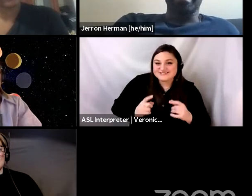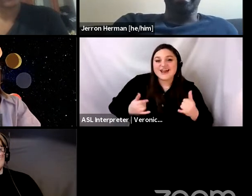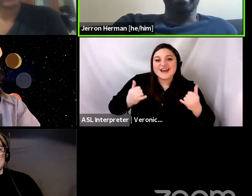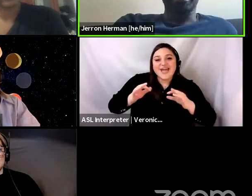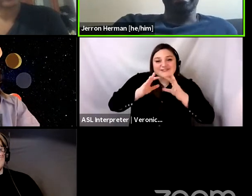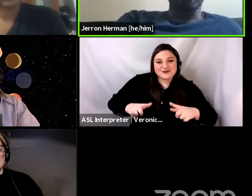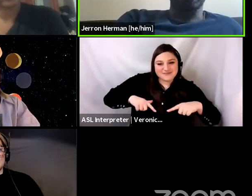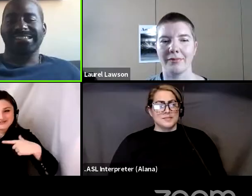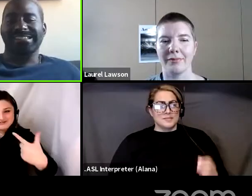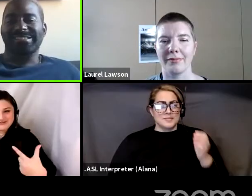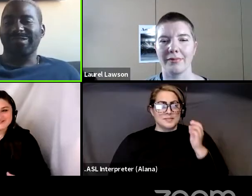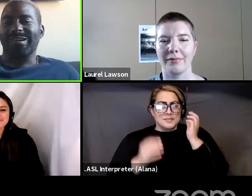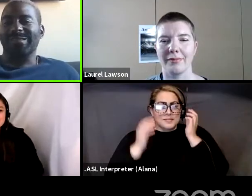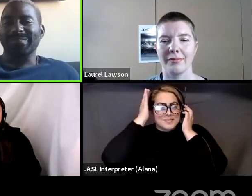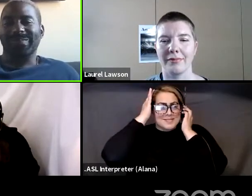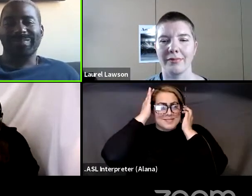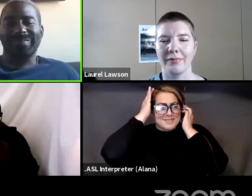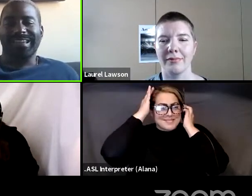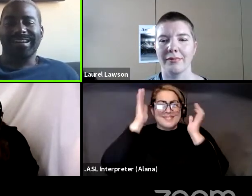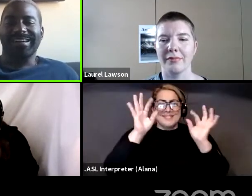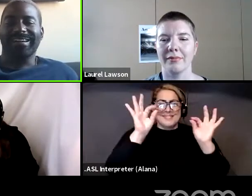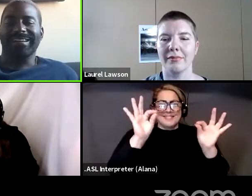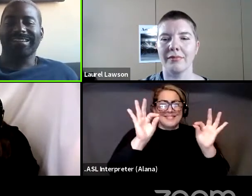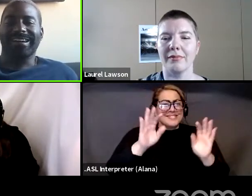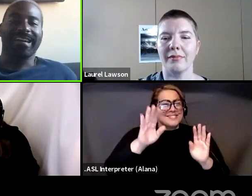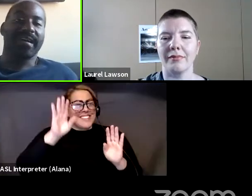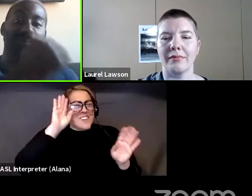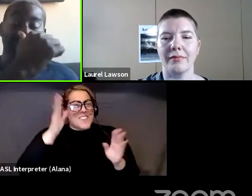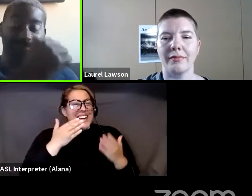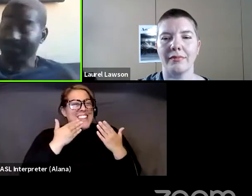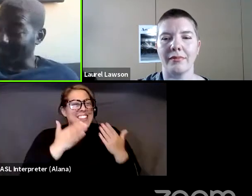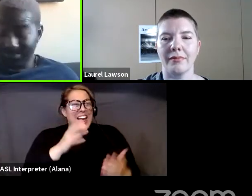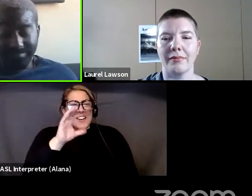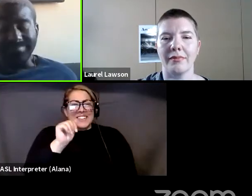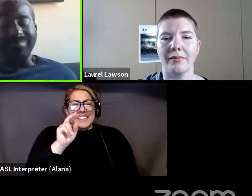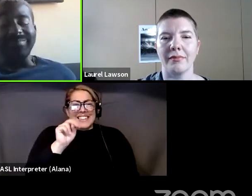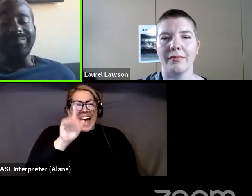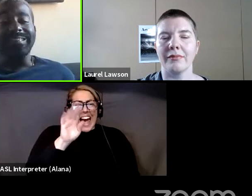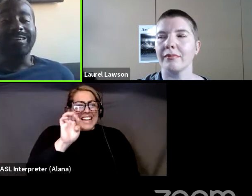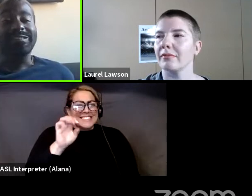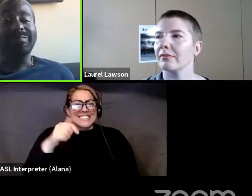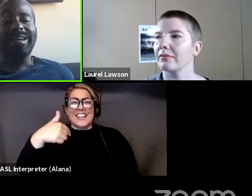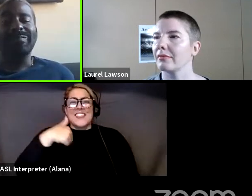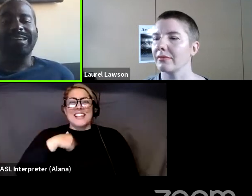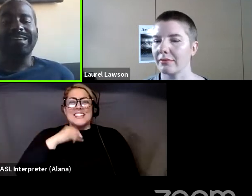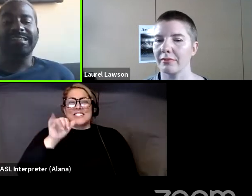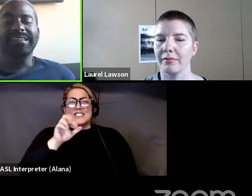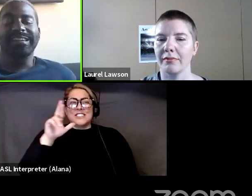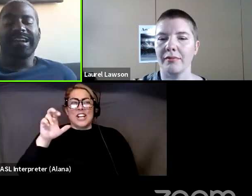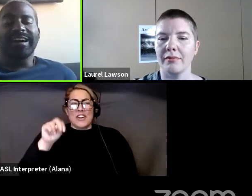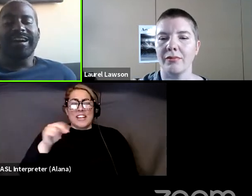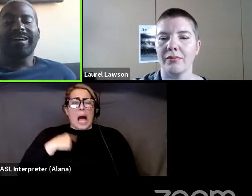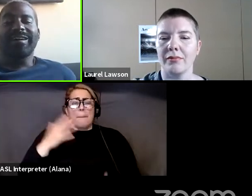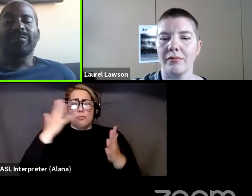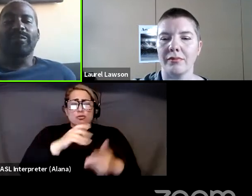Thank you, Candace. This is Jerron. I am a dark-skinned Black